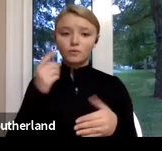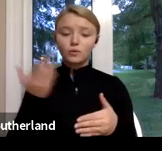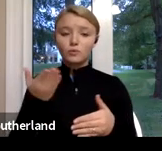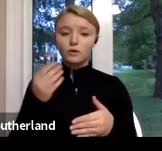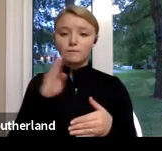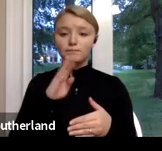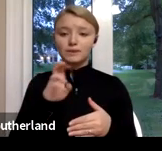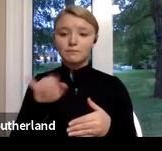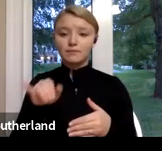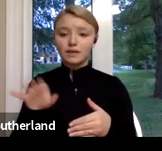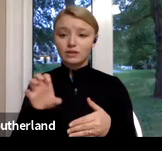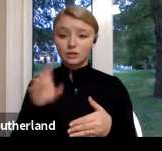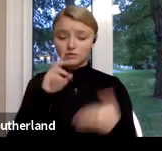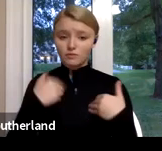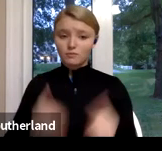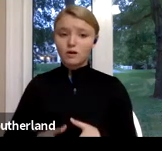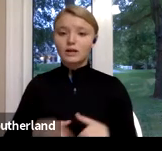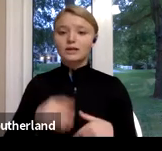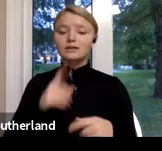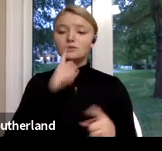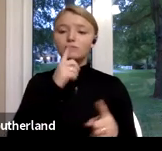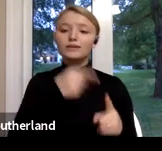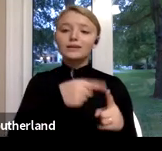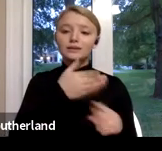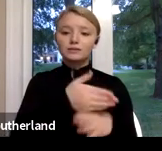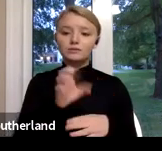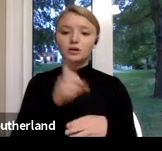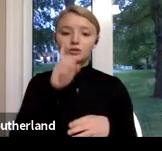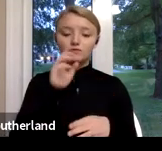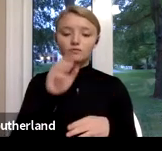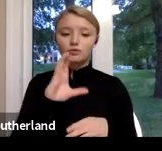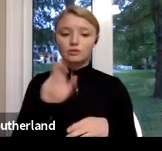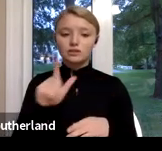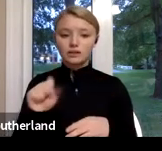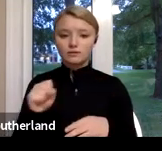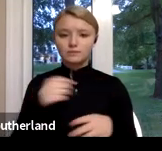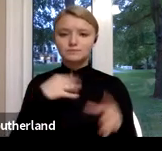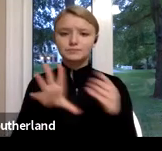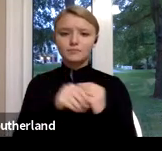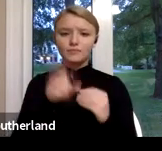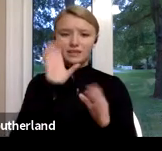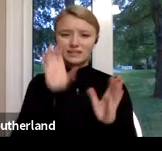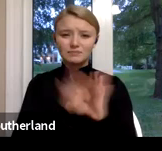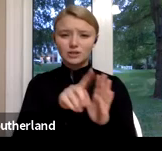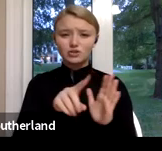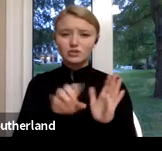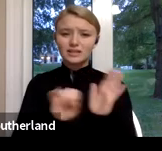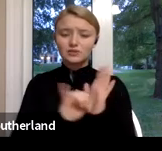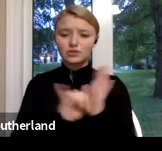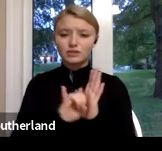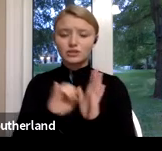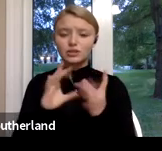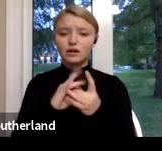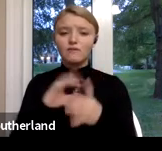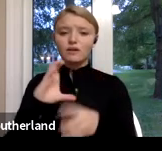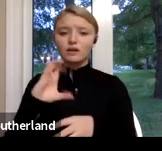your cells. So I added this picture here. This is an illustration of a cell membrane.